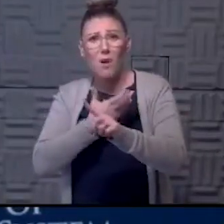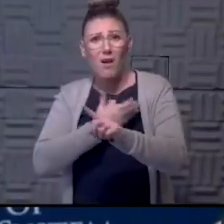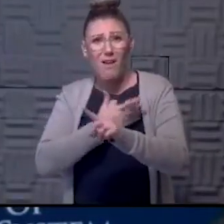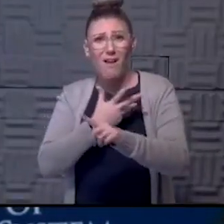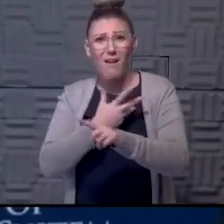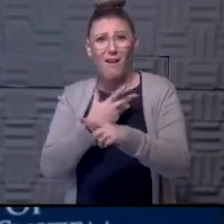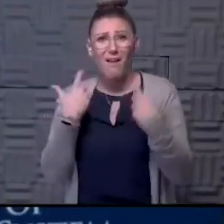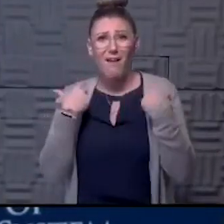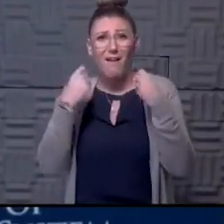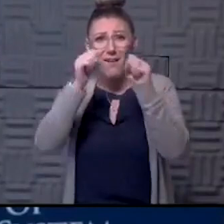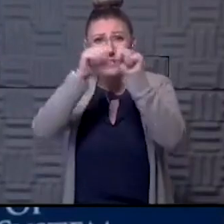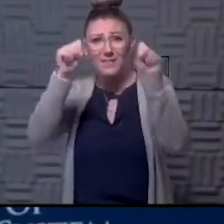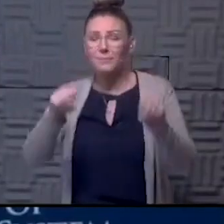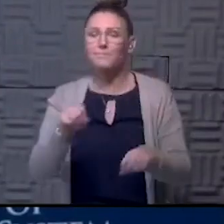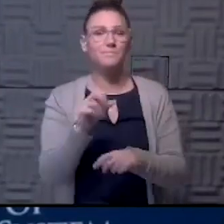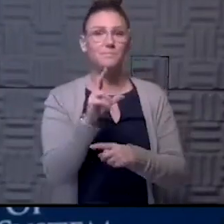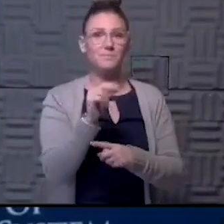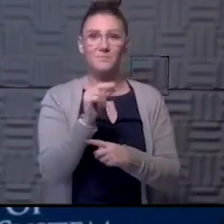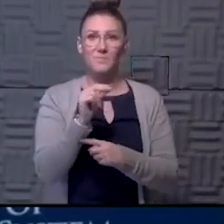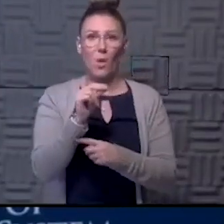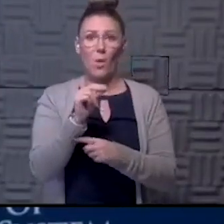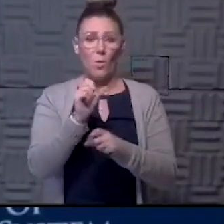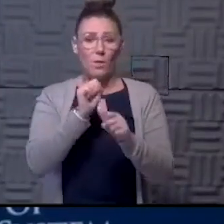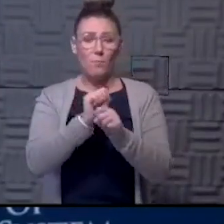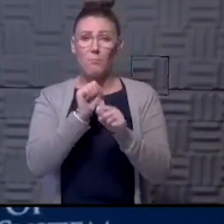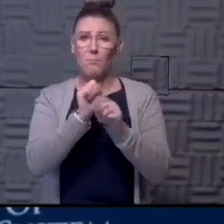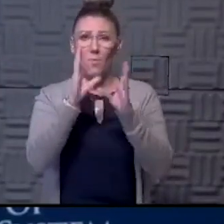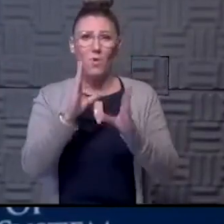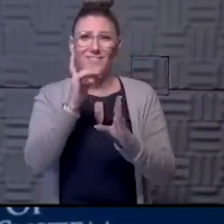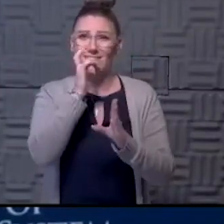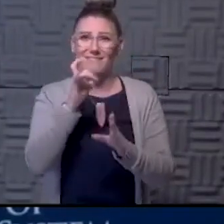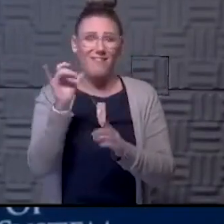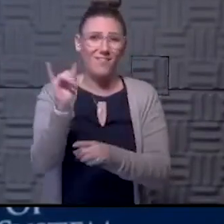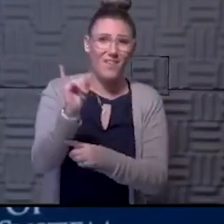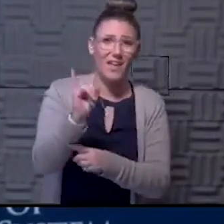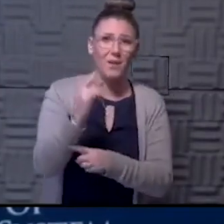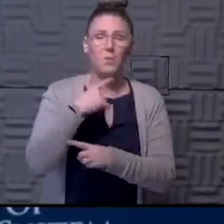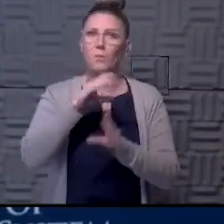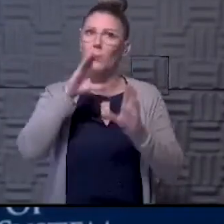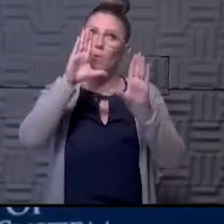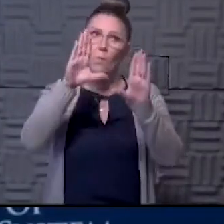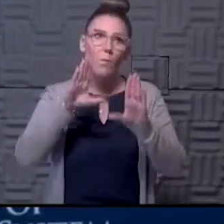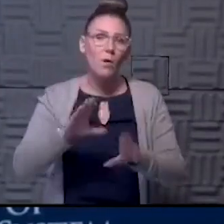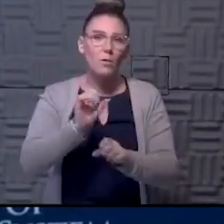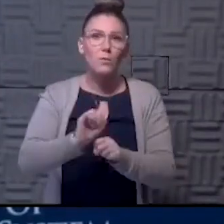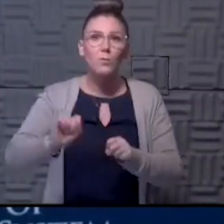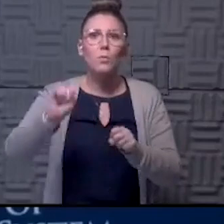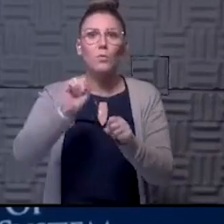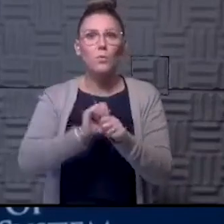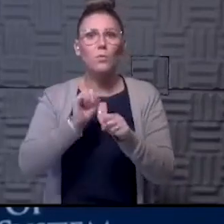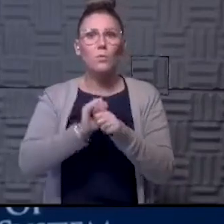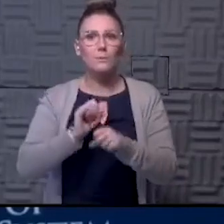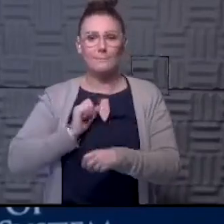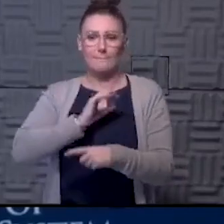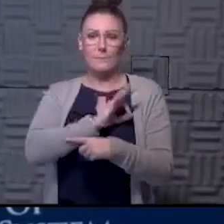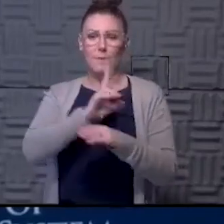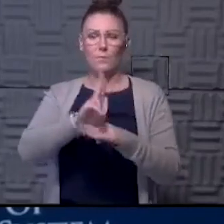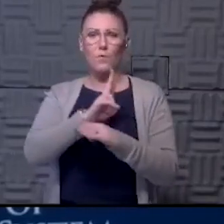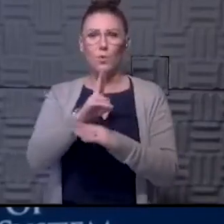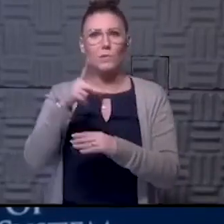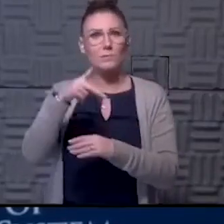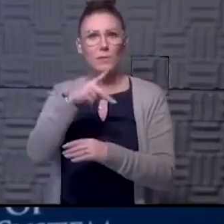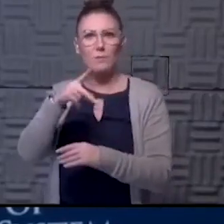had employees get, infected, and it's because we do a great job of making sure our staff are wearing their PPE. If